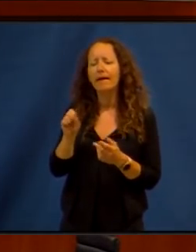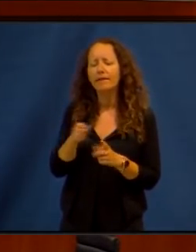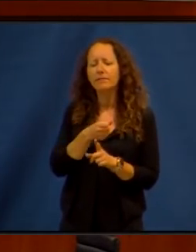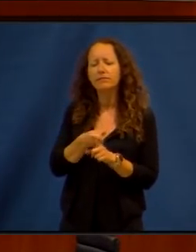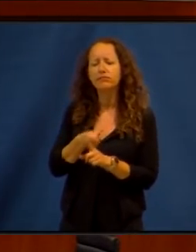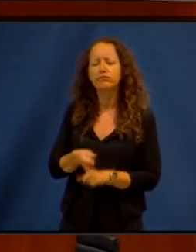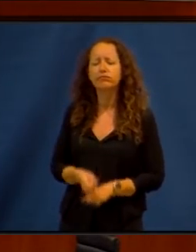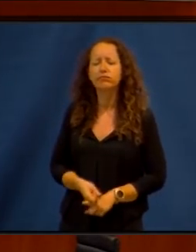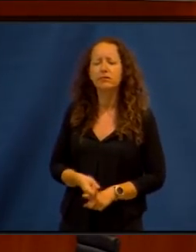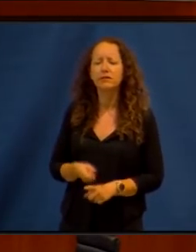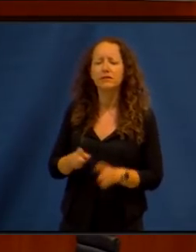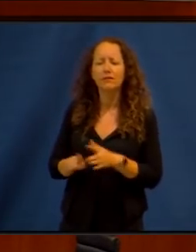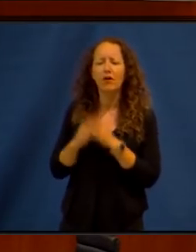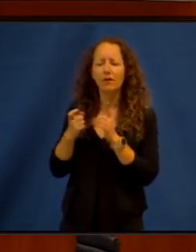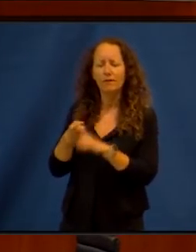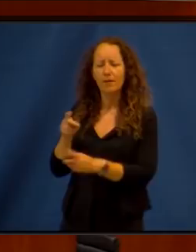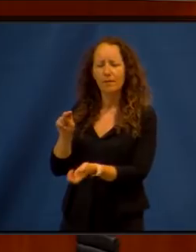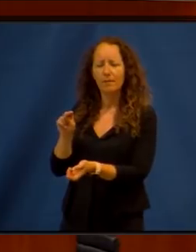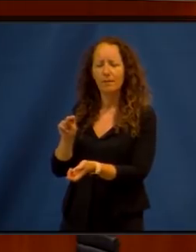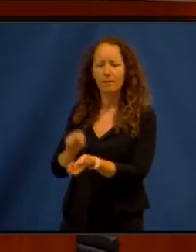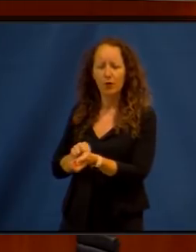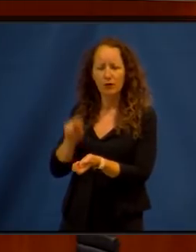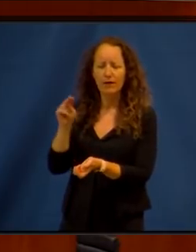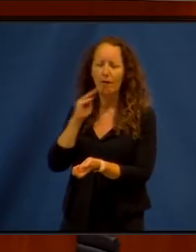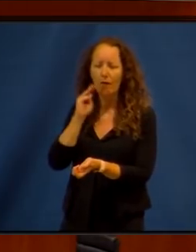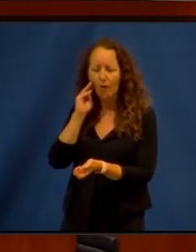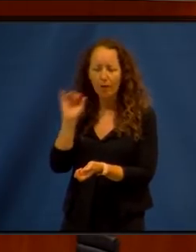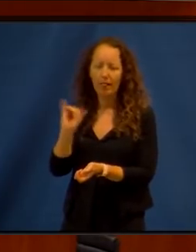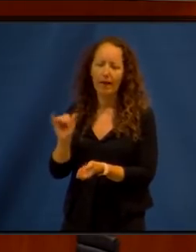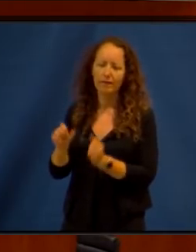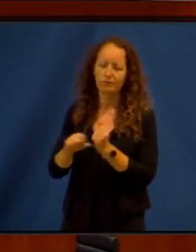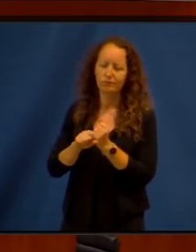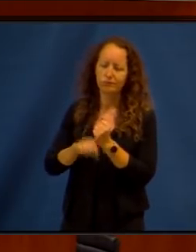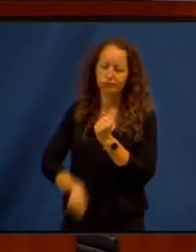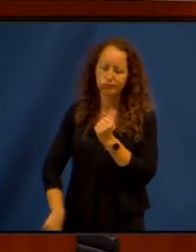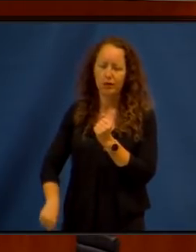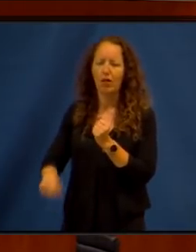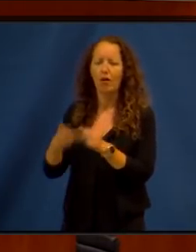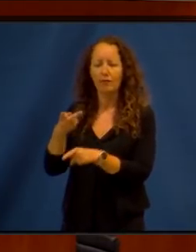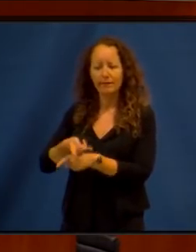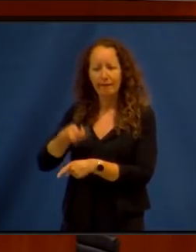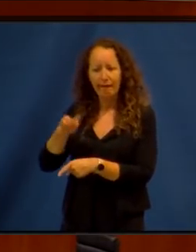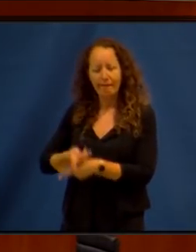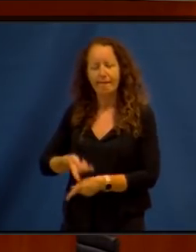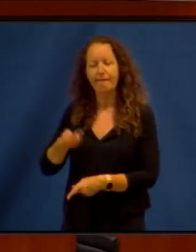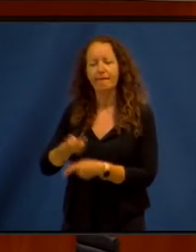anyone here identify any of those facilities?